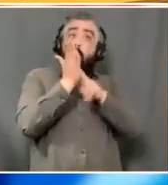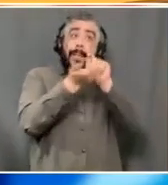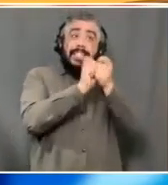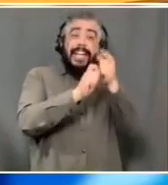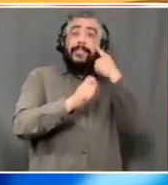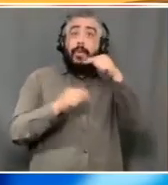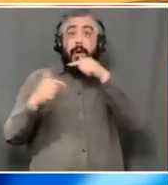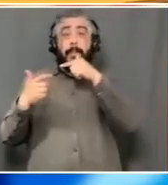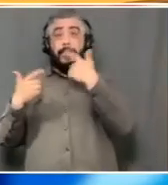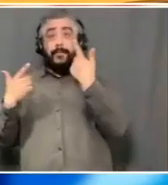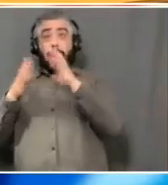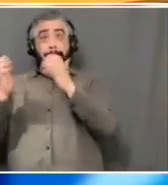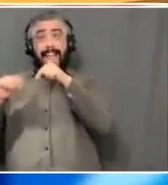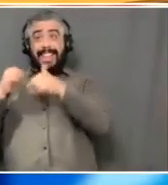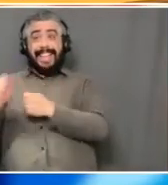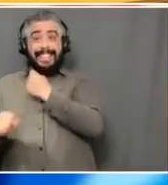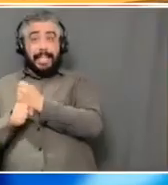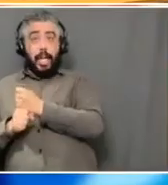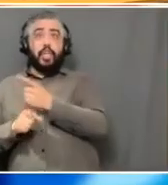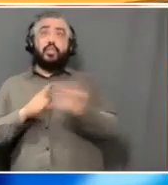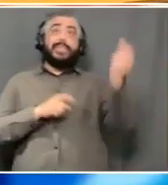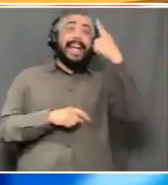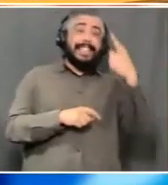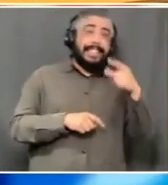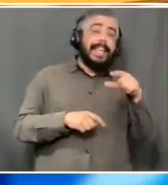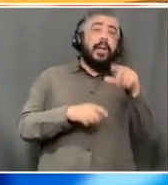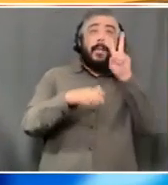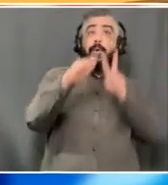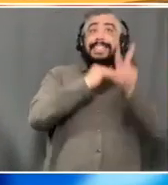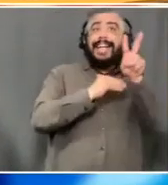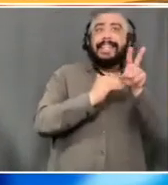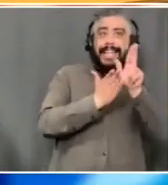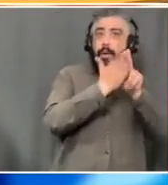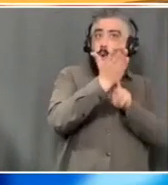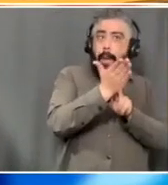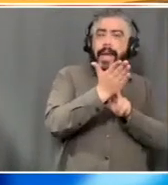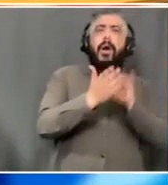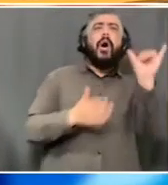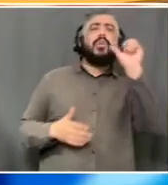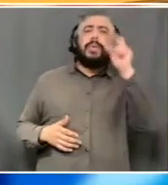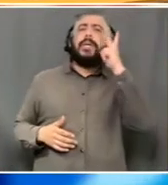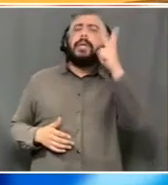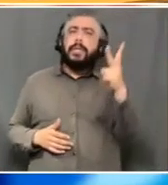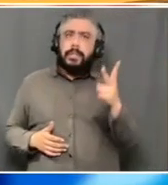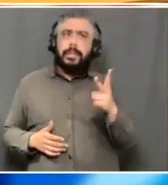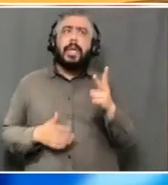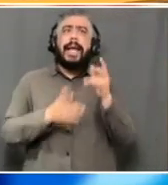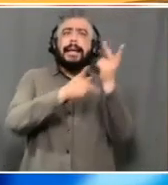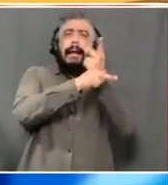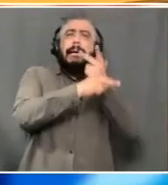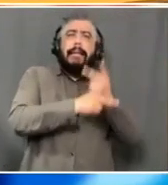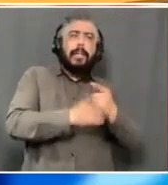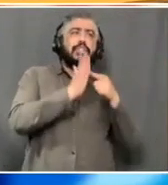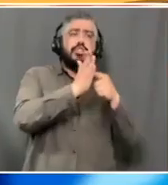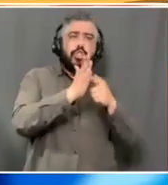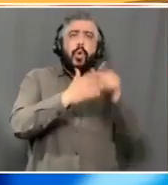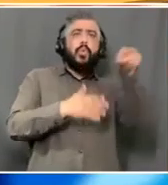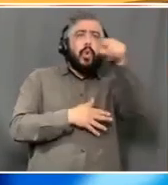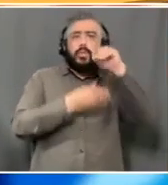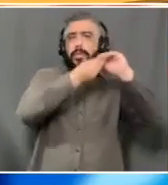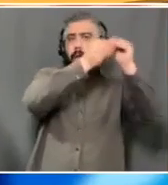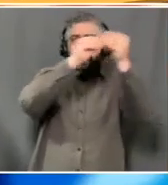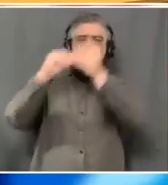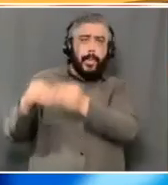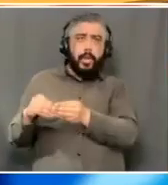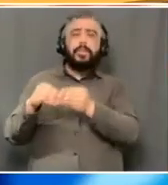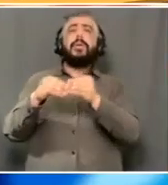norm day enrollment to next year's ECAST or projected enrollment. And you'll also see some calculations that show those figures on a per